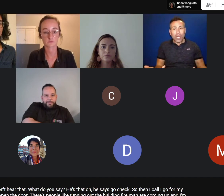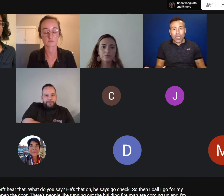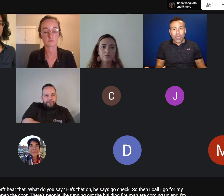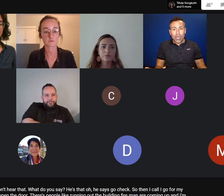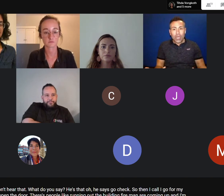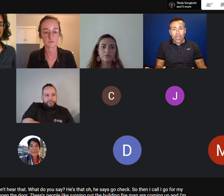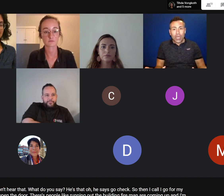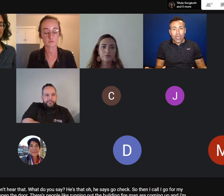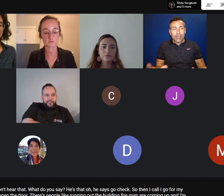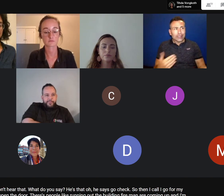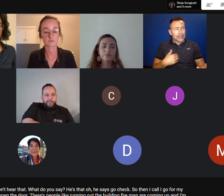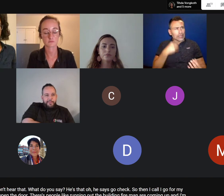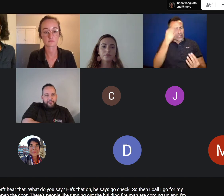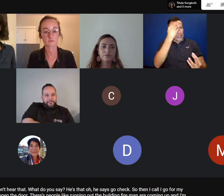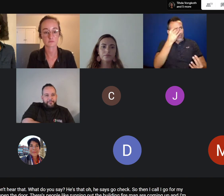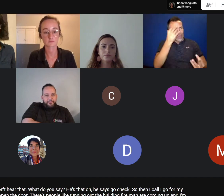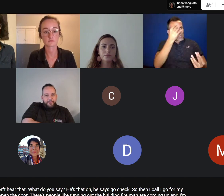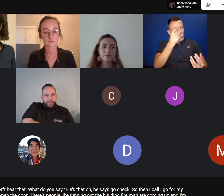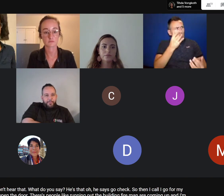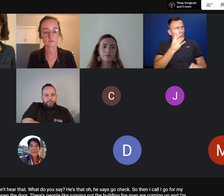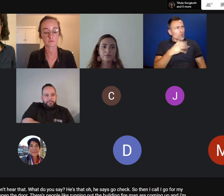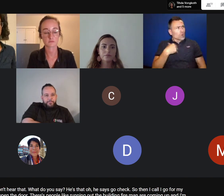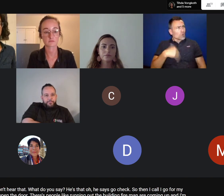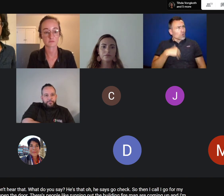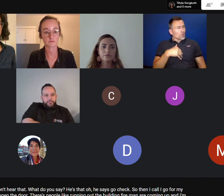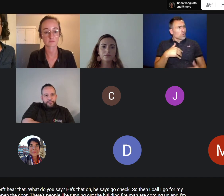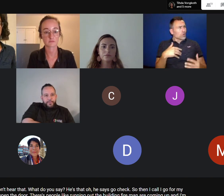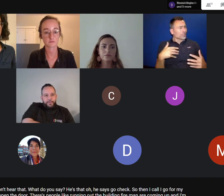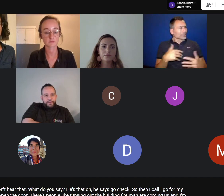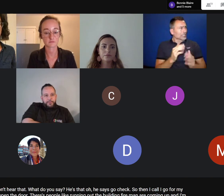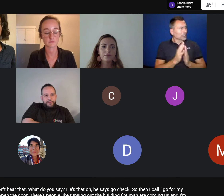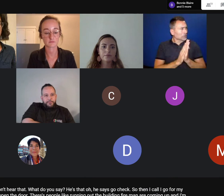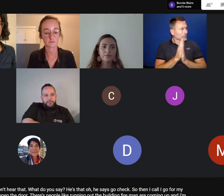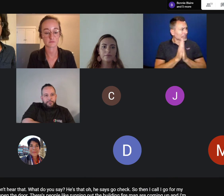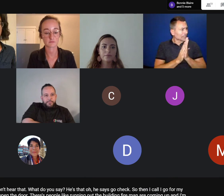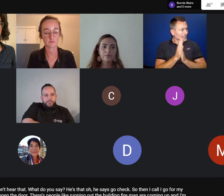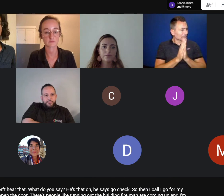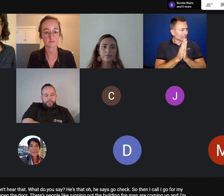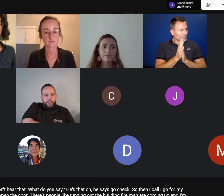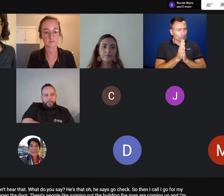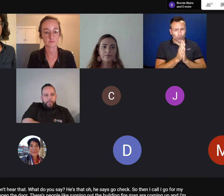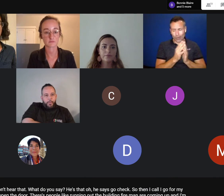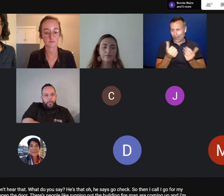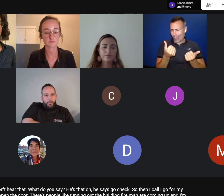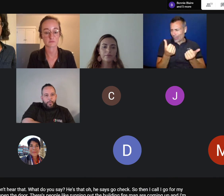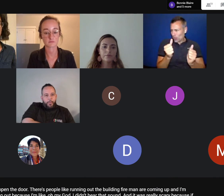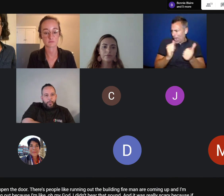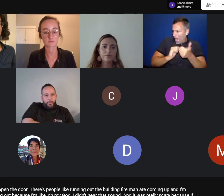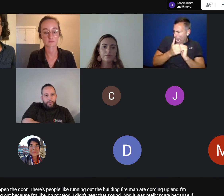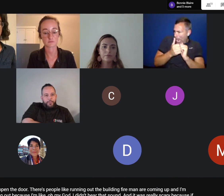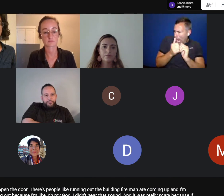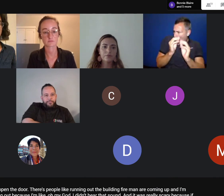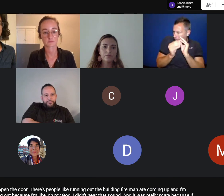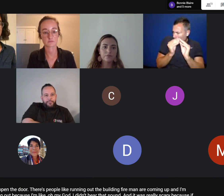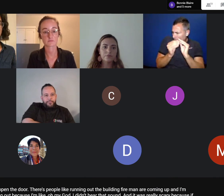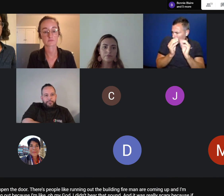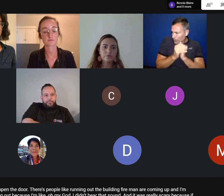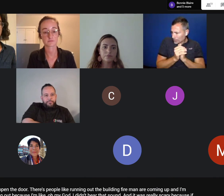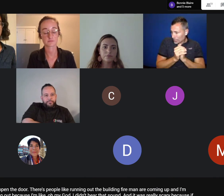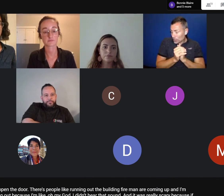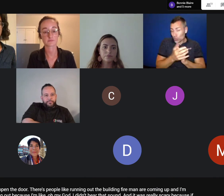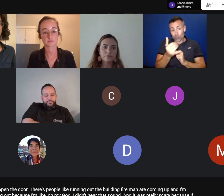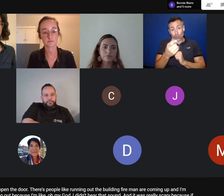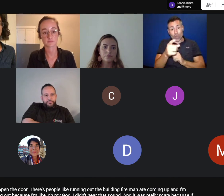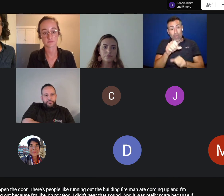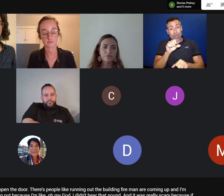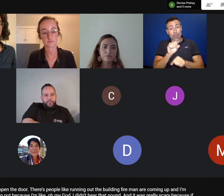that was scary. But I figured out a couple of solutions already. Like I'm working on my Philips Hue doorbell, which is connected